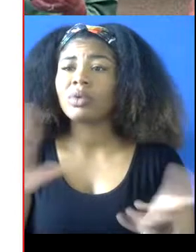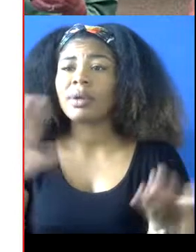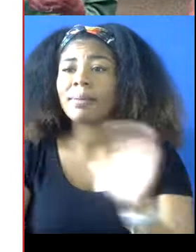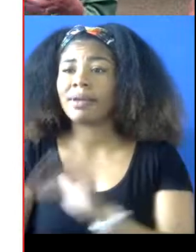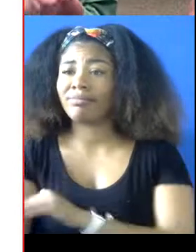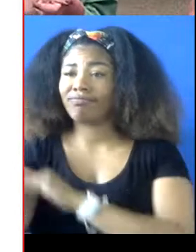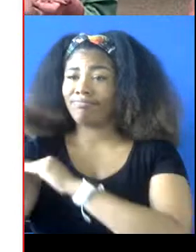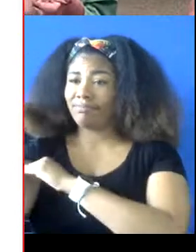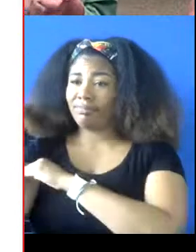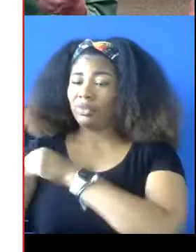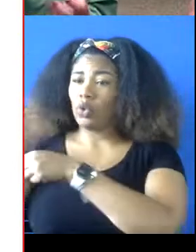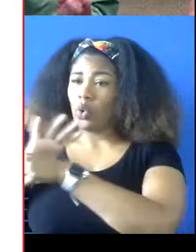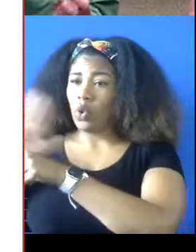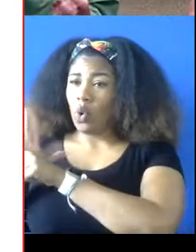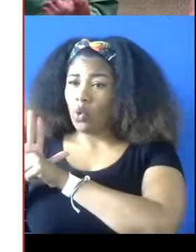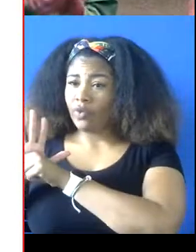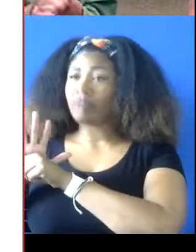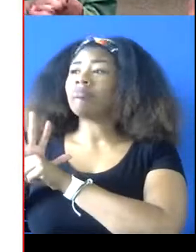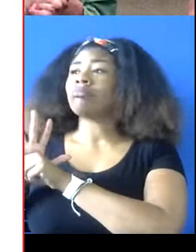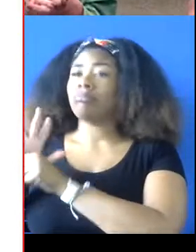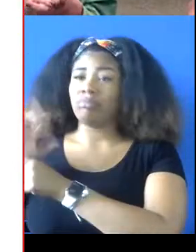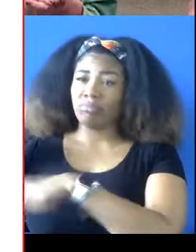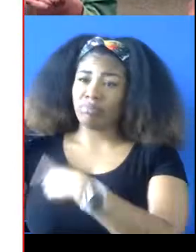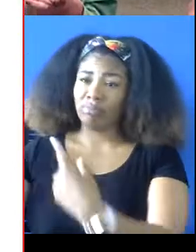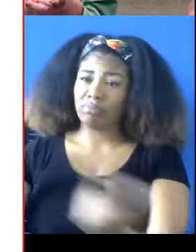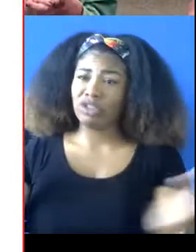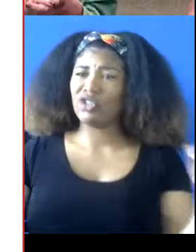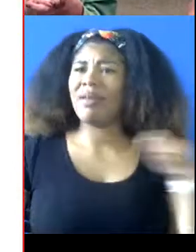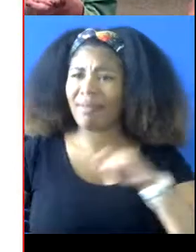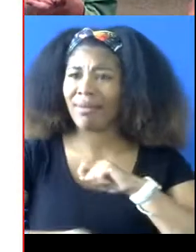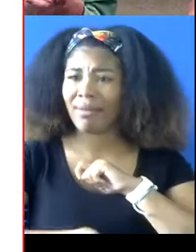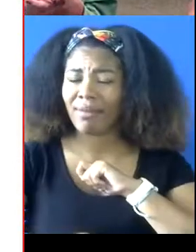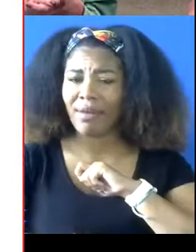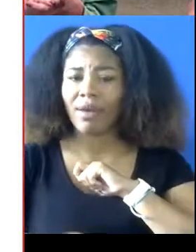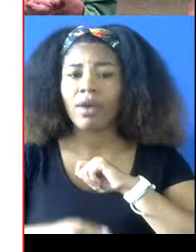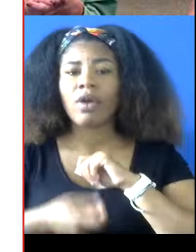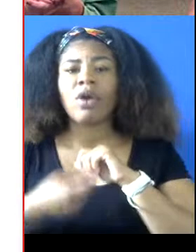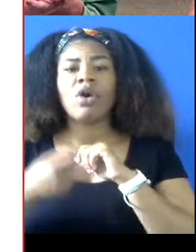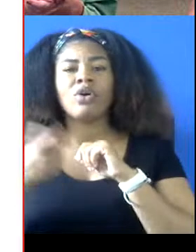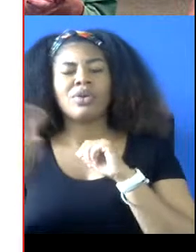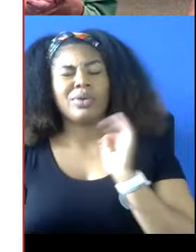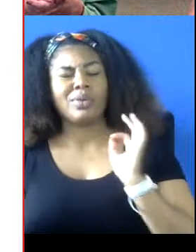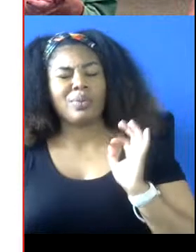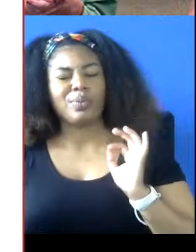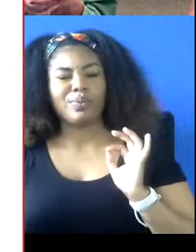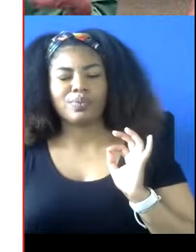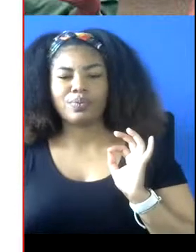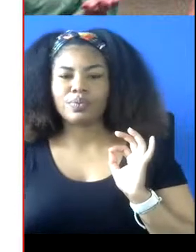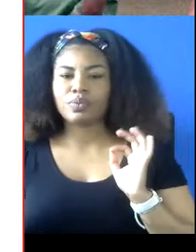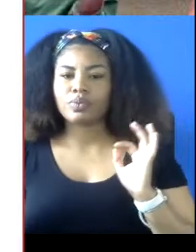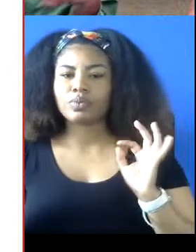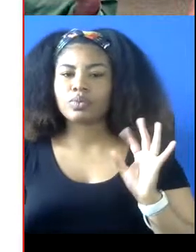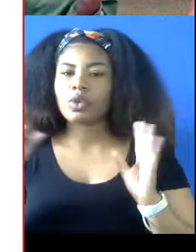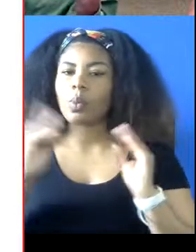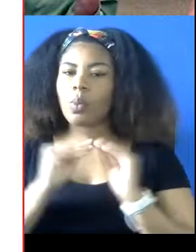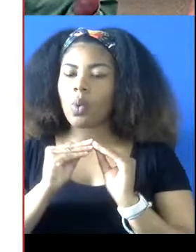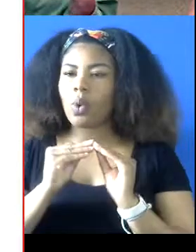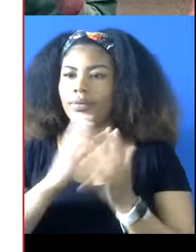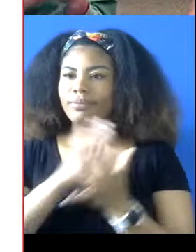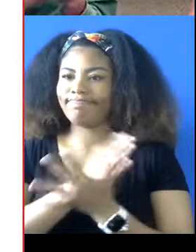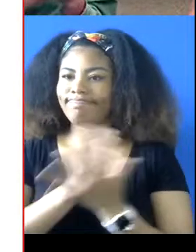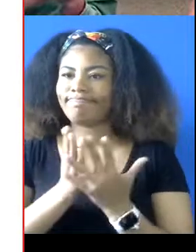kind of talk about that, exactly what you're alluding to, is that by providing